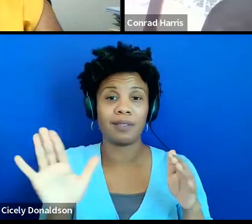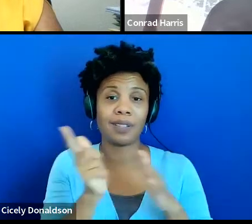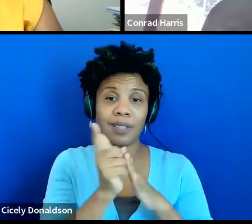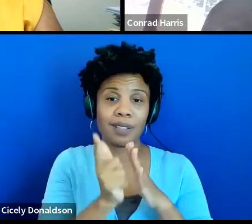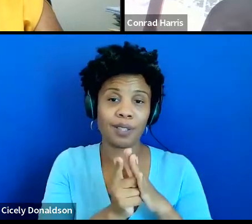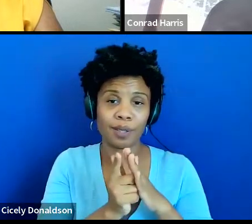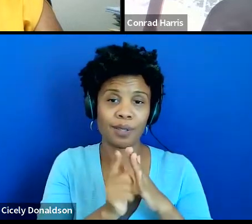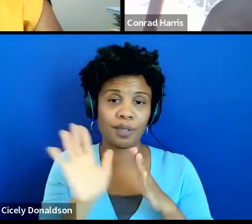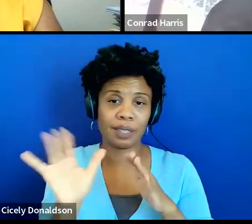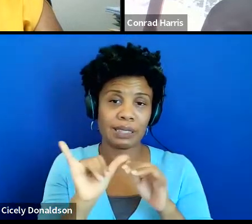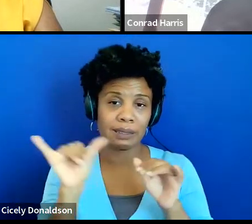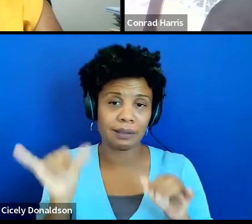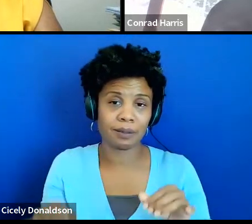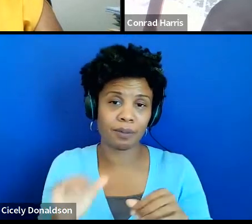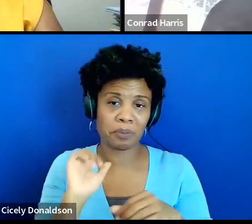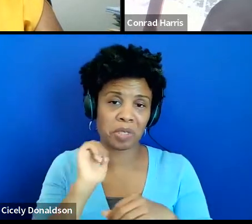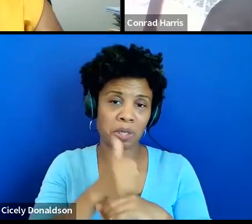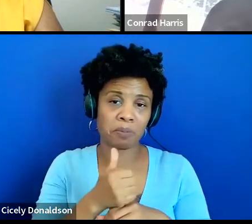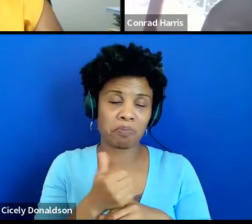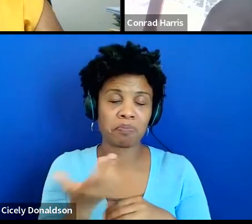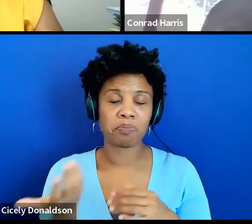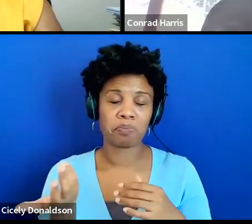So, you know, that is how